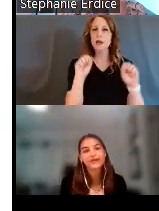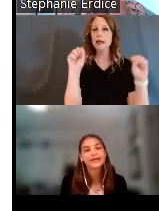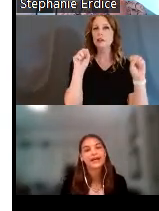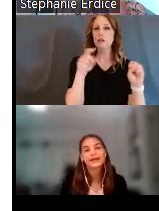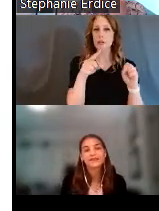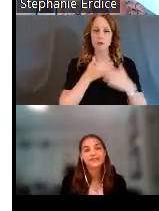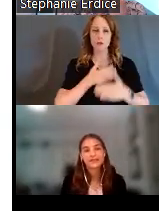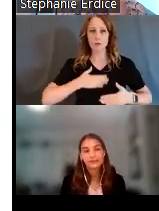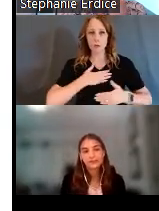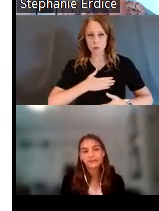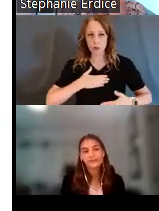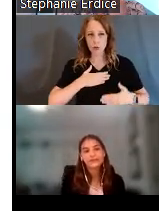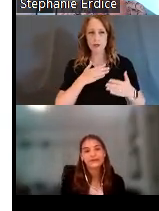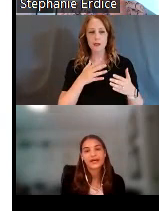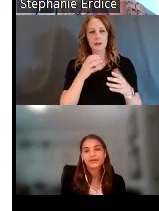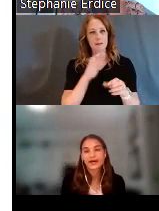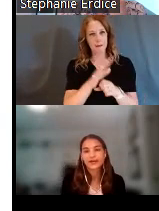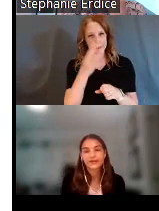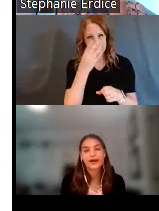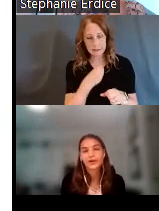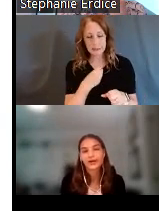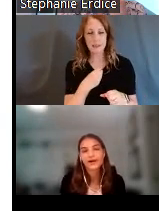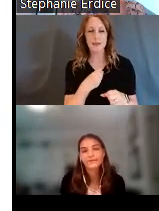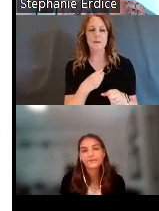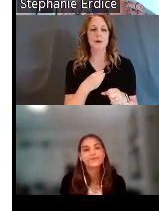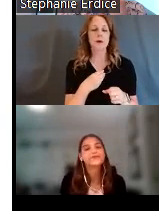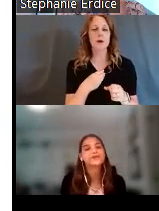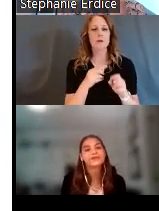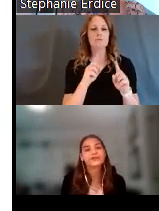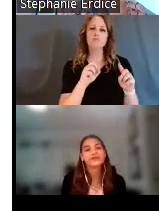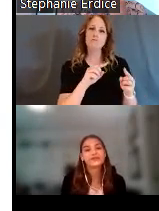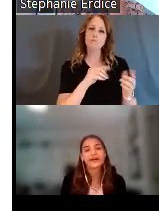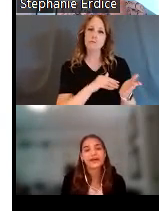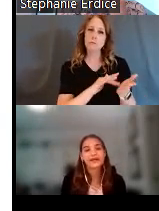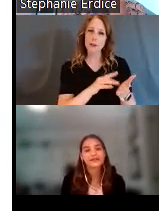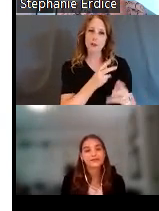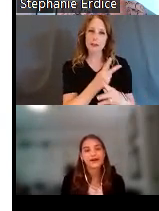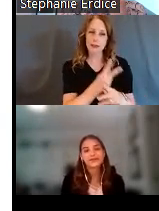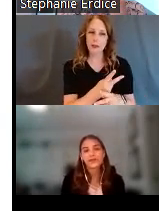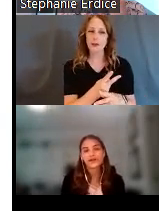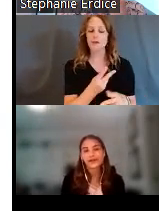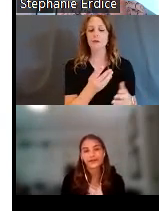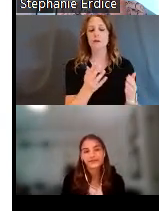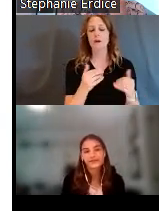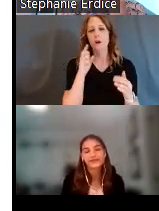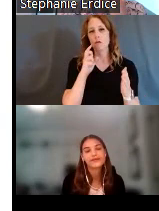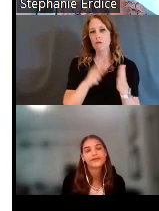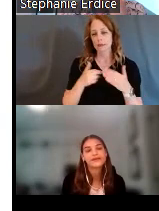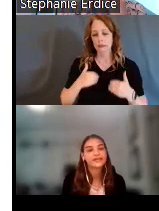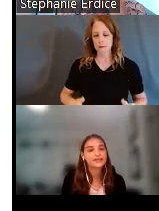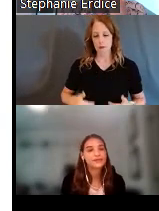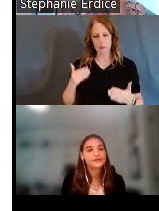enjoy, getting enough sleep, getting regular medical care, learning to recognize your body's warning